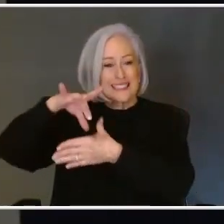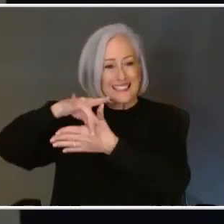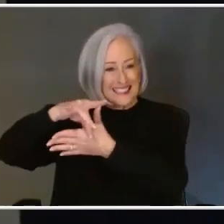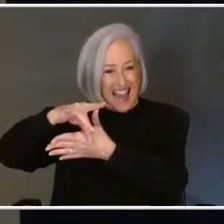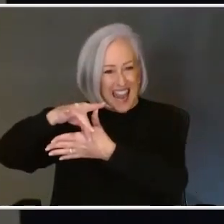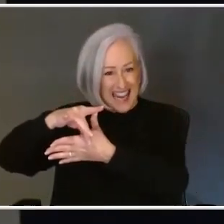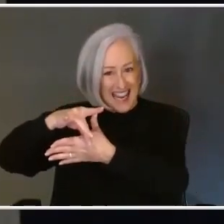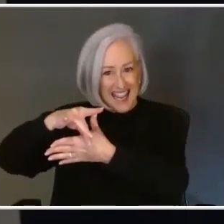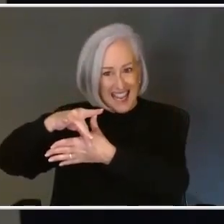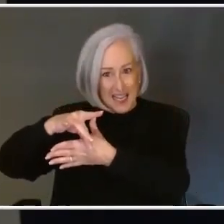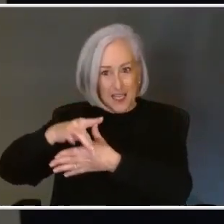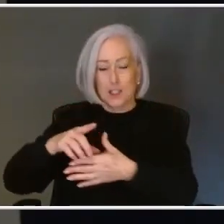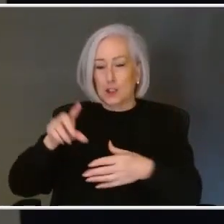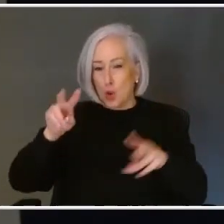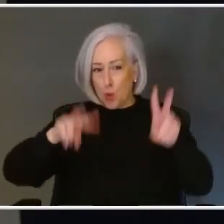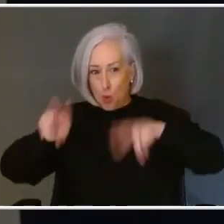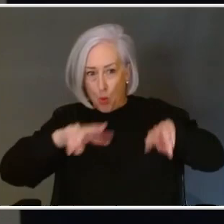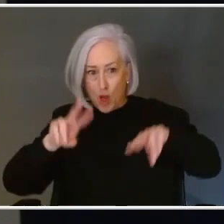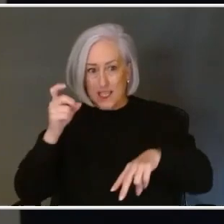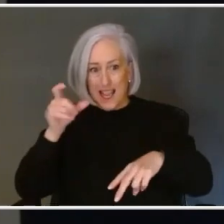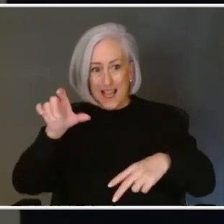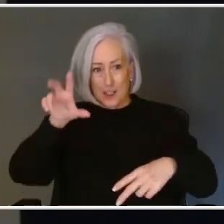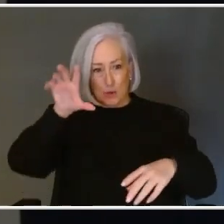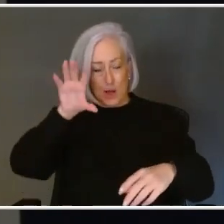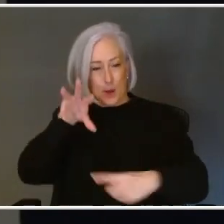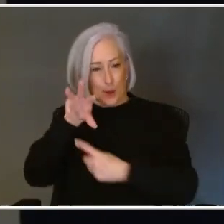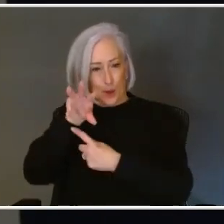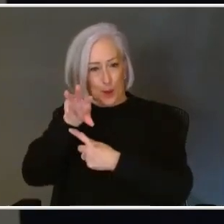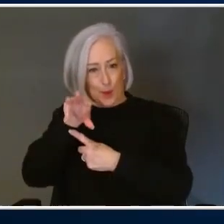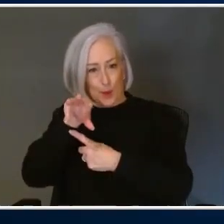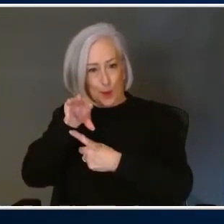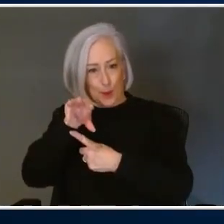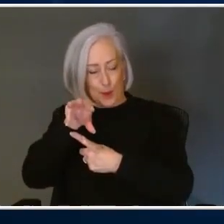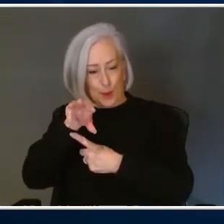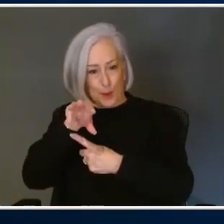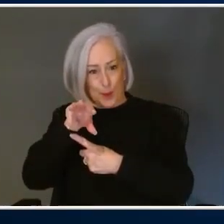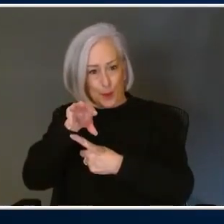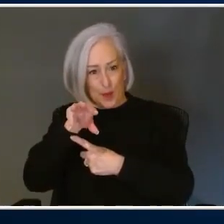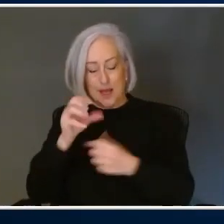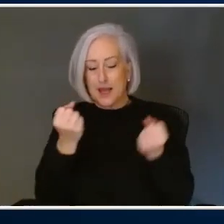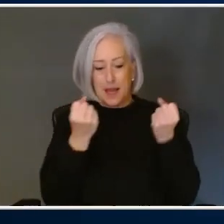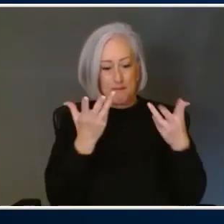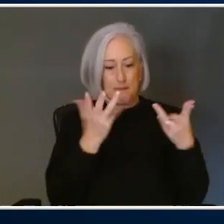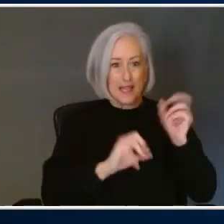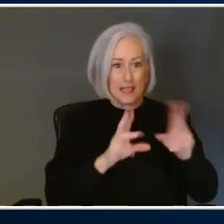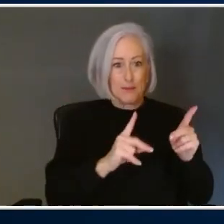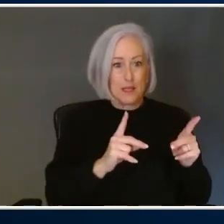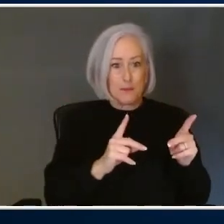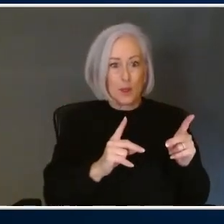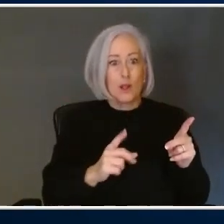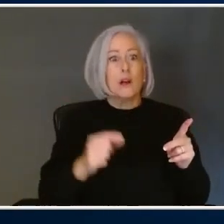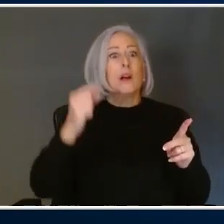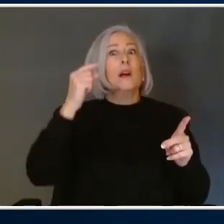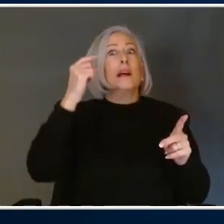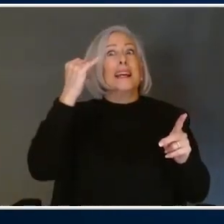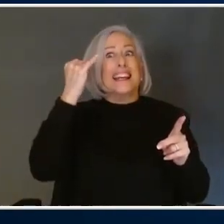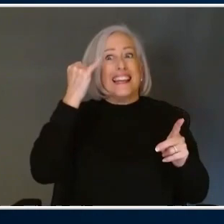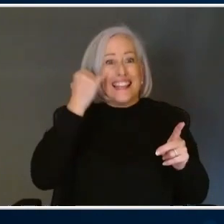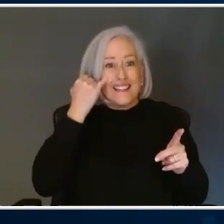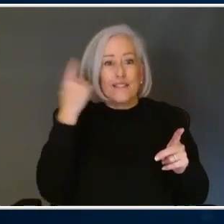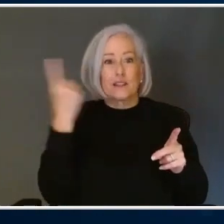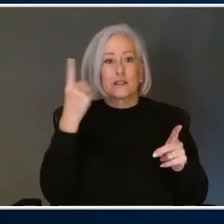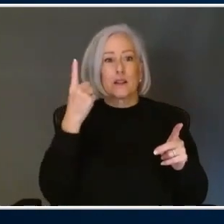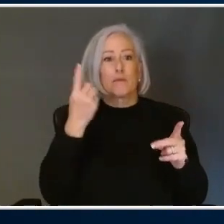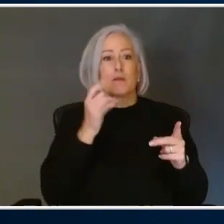with X-ray, with a number of personnel that were in place in case we induce an injury or uncork bleeding,